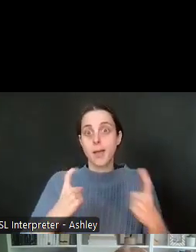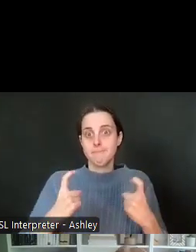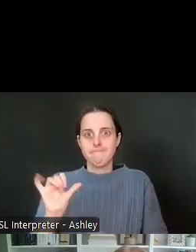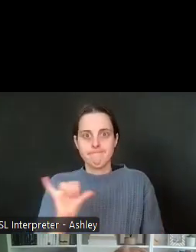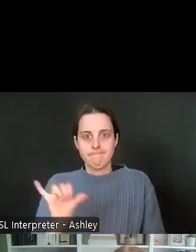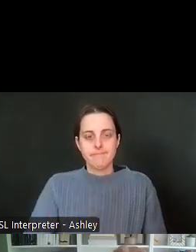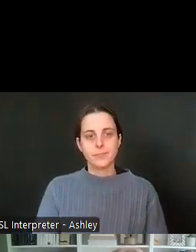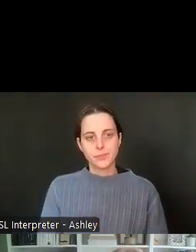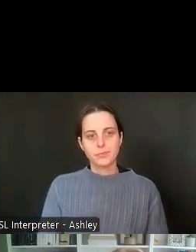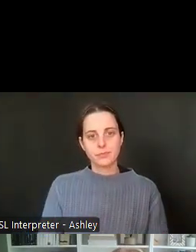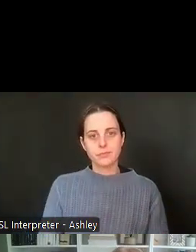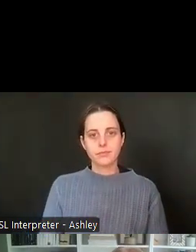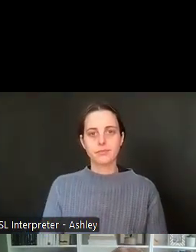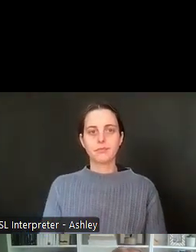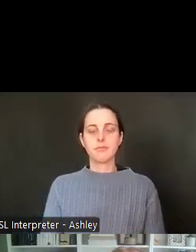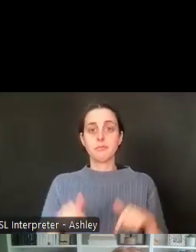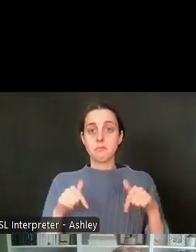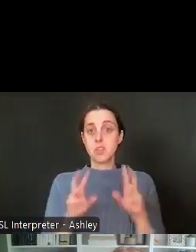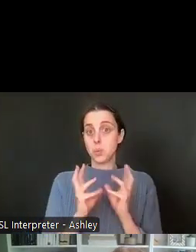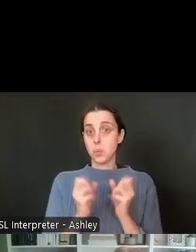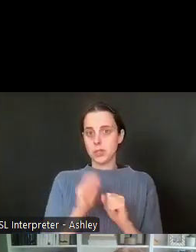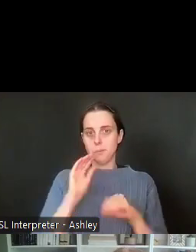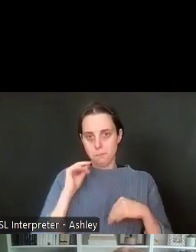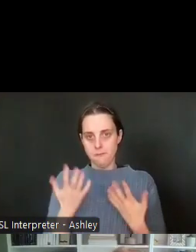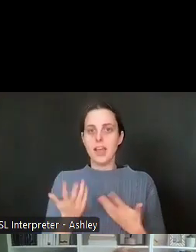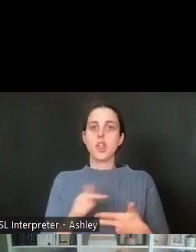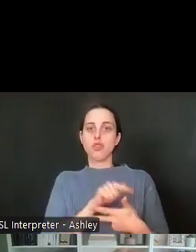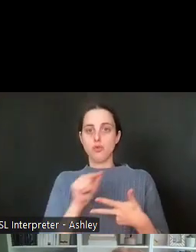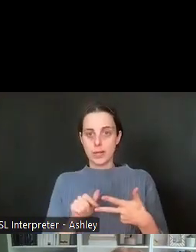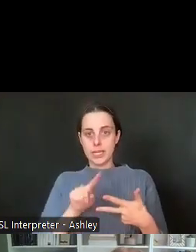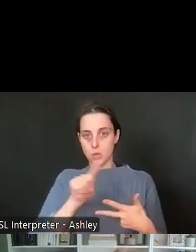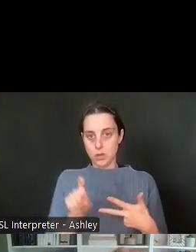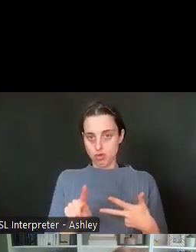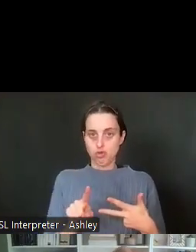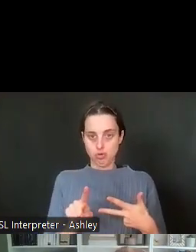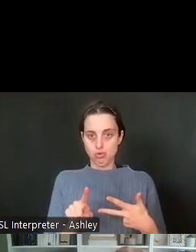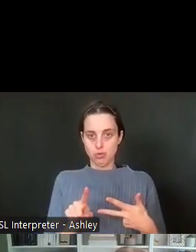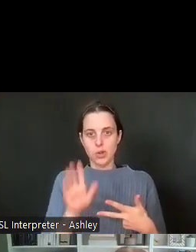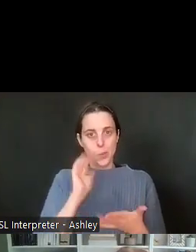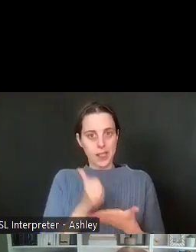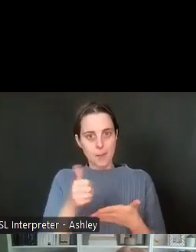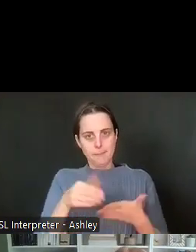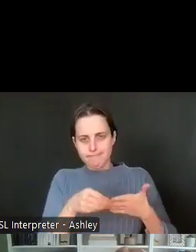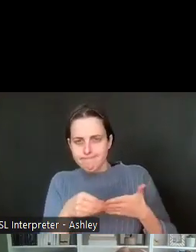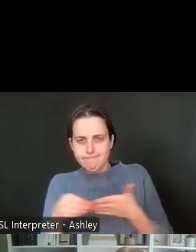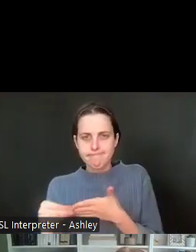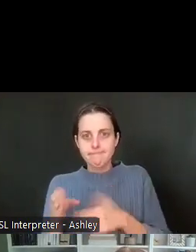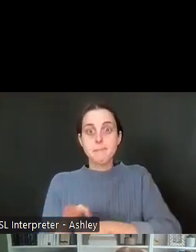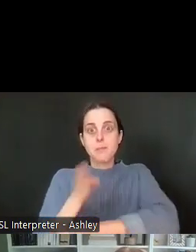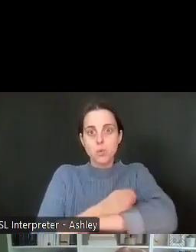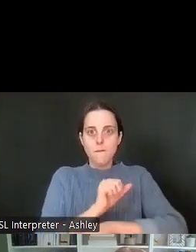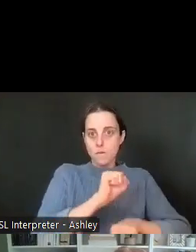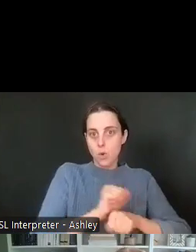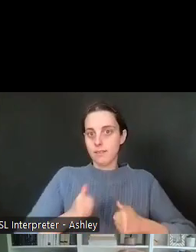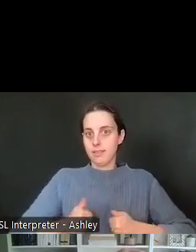you three questions that are going to guide you to finding an improved work-life harmony. And here's the first